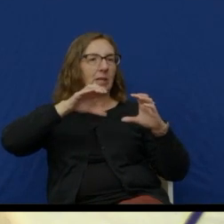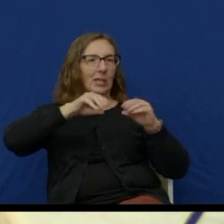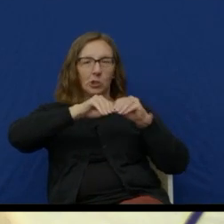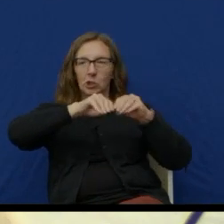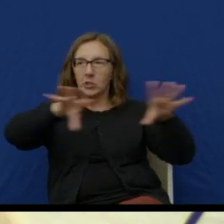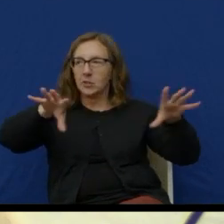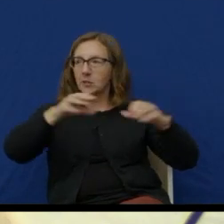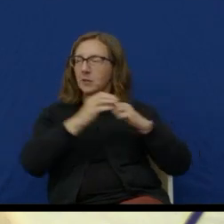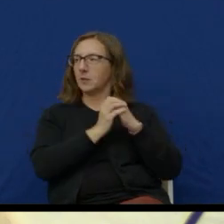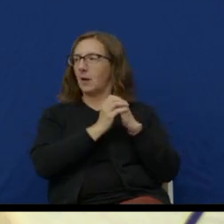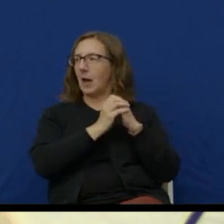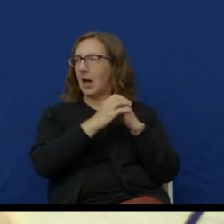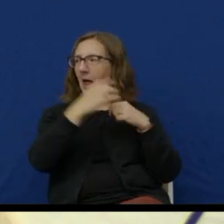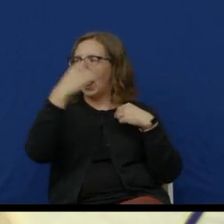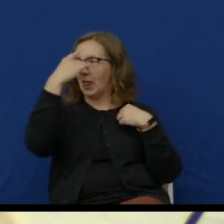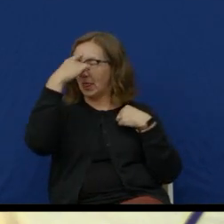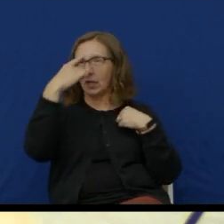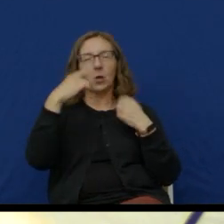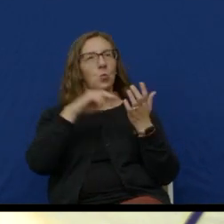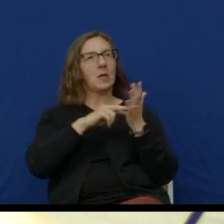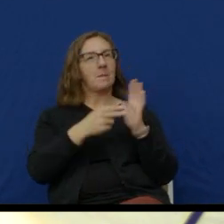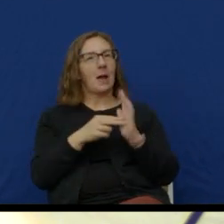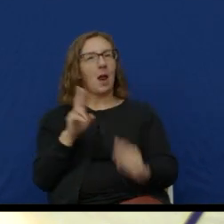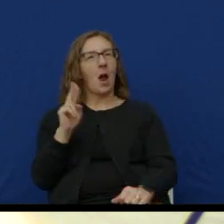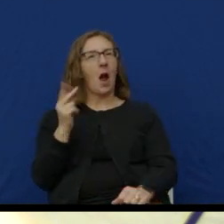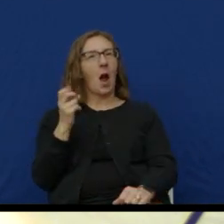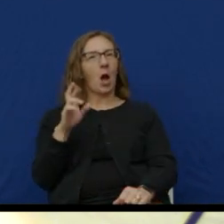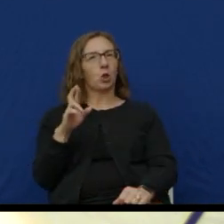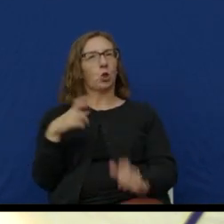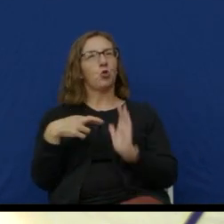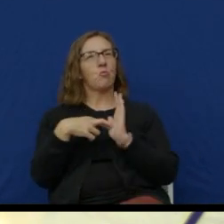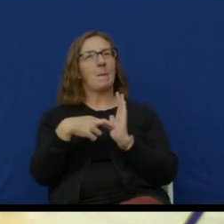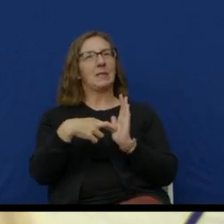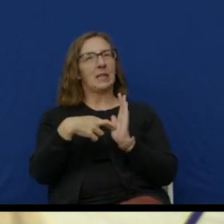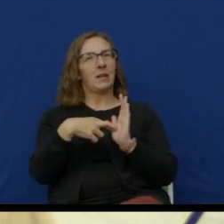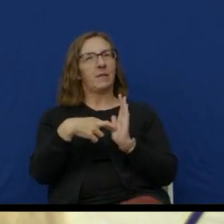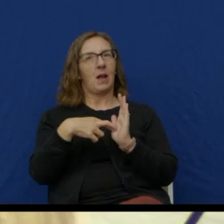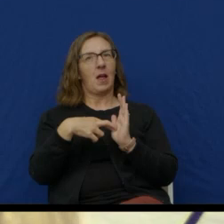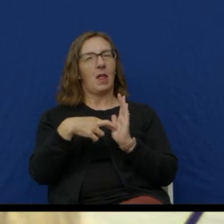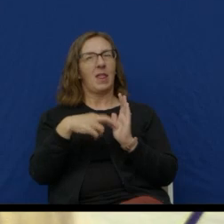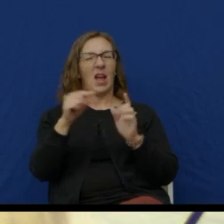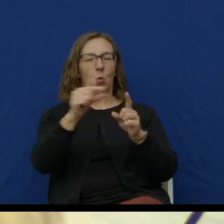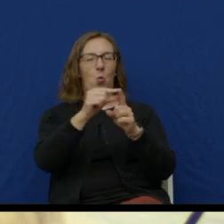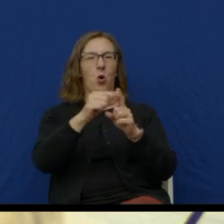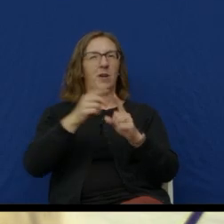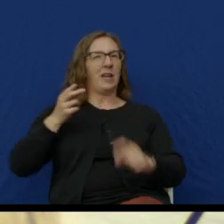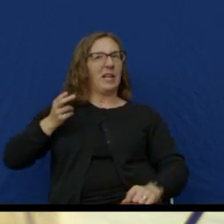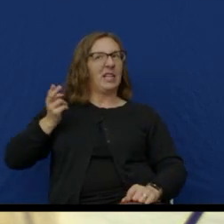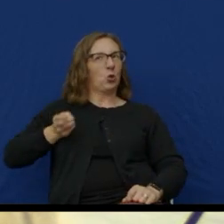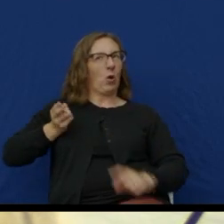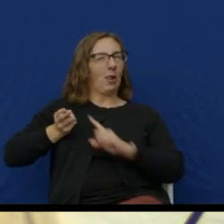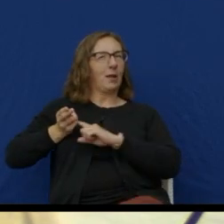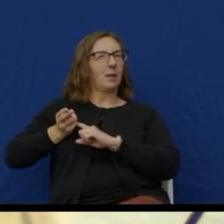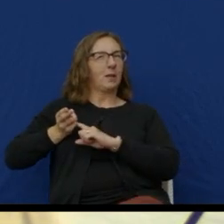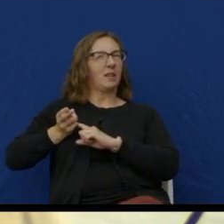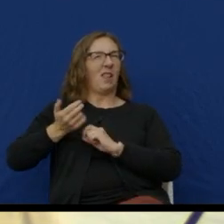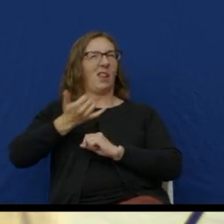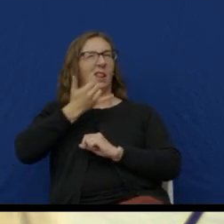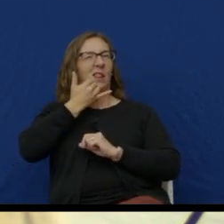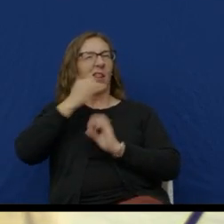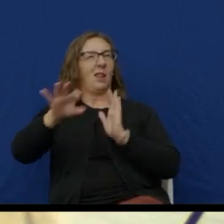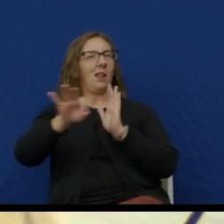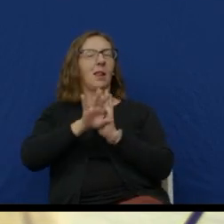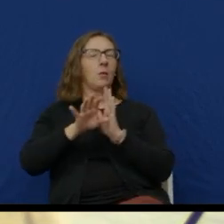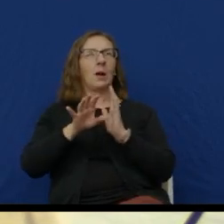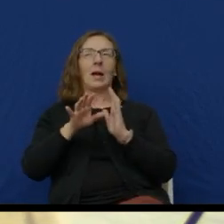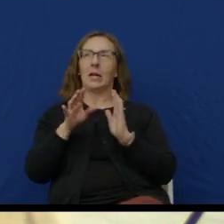so I think we really meant underrepresented, and maybe historically threw us off, Diane, because what we tried to do Jason tried